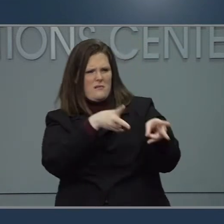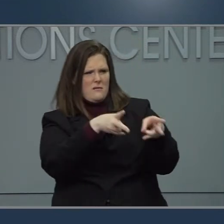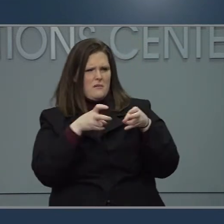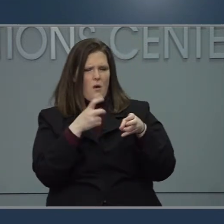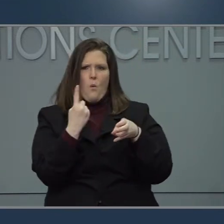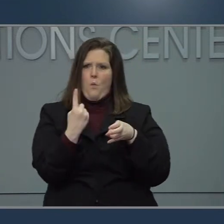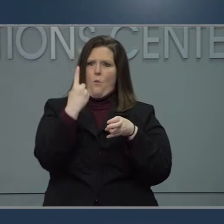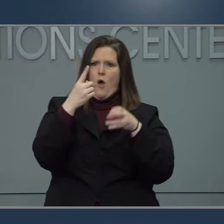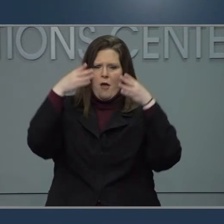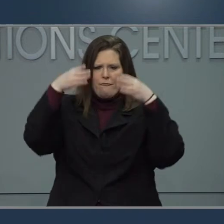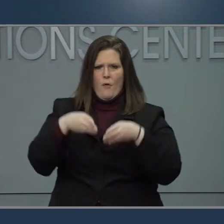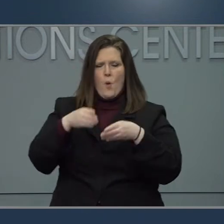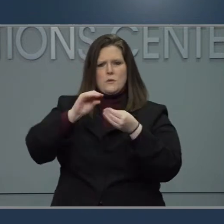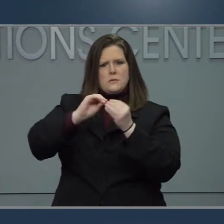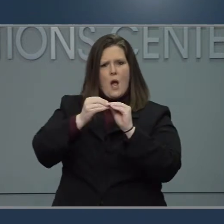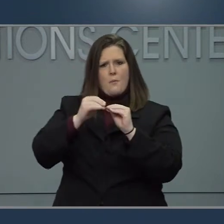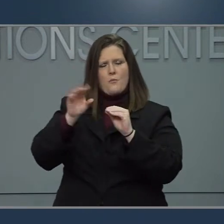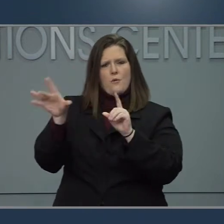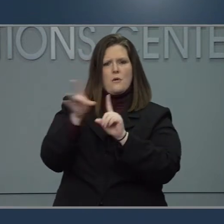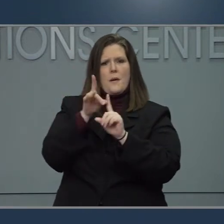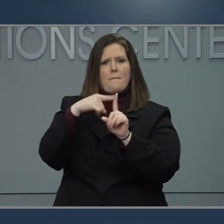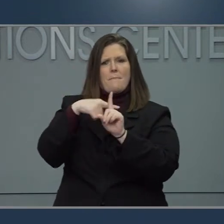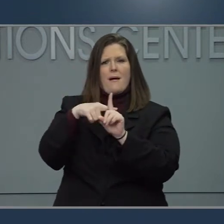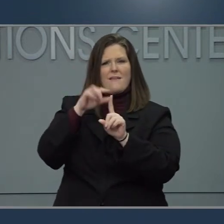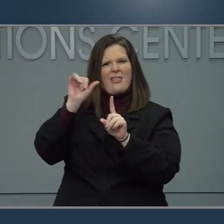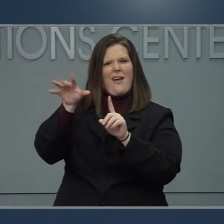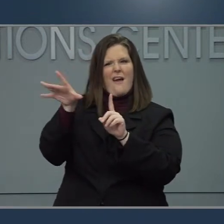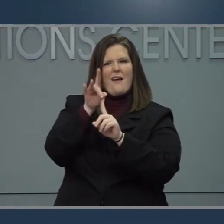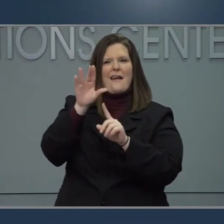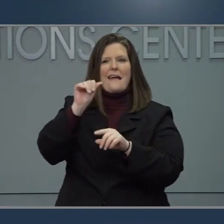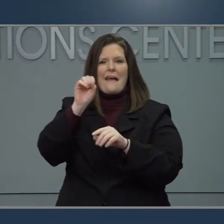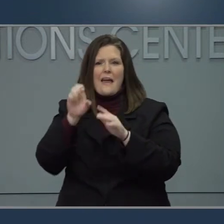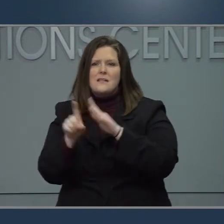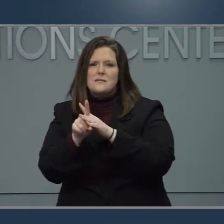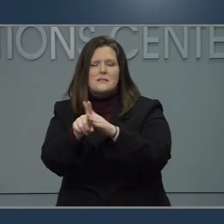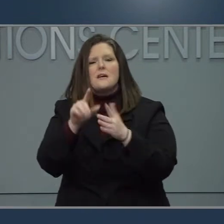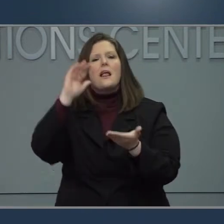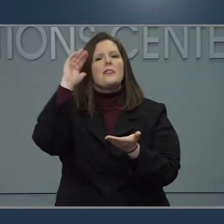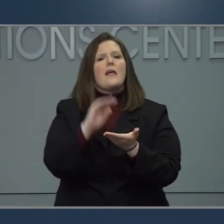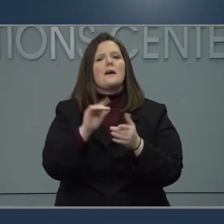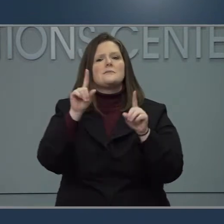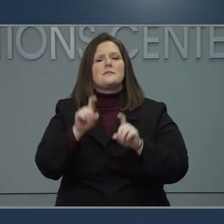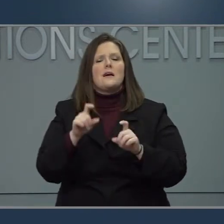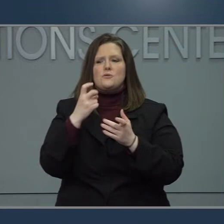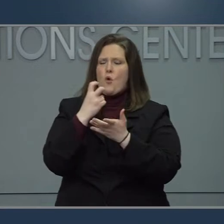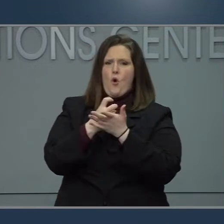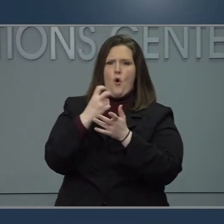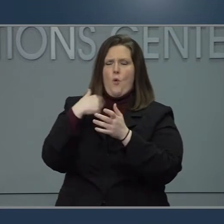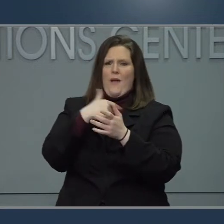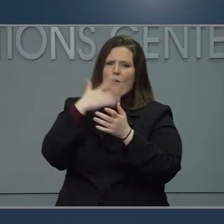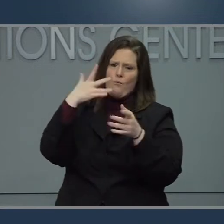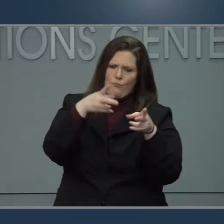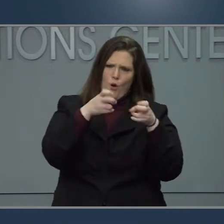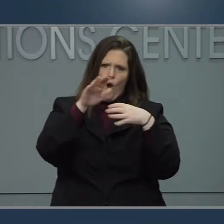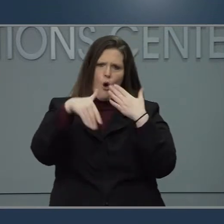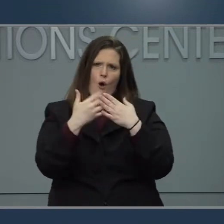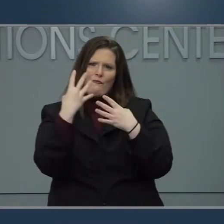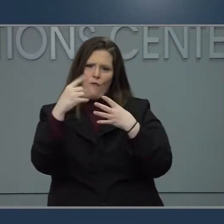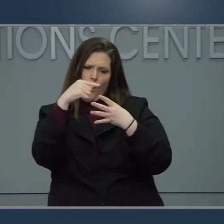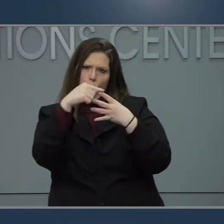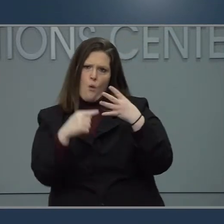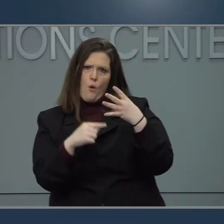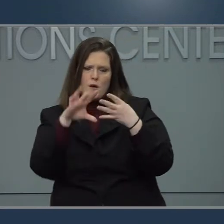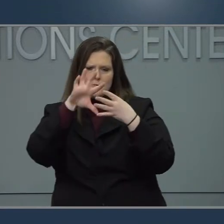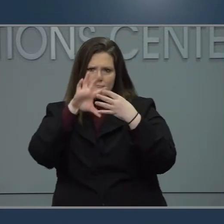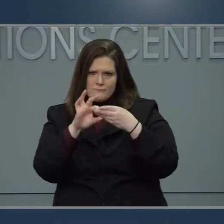metrics. Remember, if you have symptoms, even if you've been vaccinated, you should get tested. So overall, cases gets